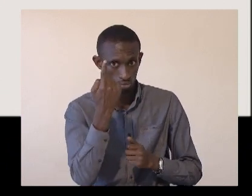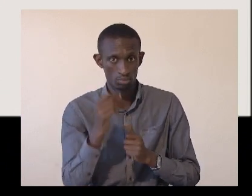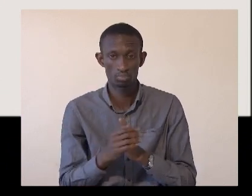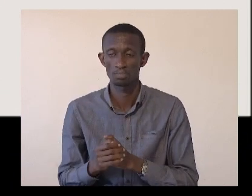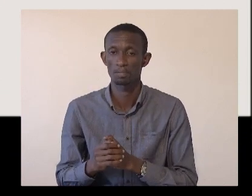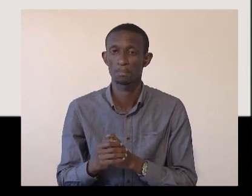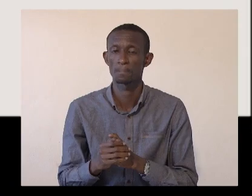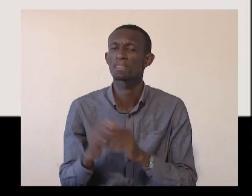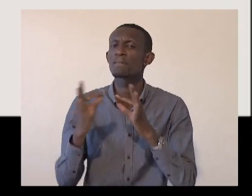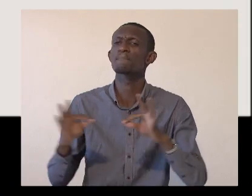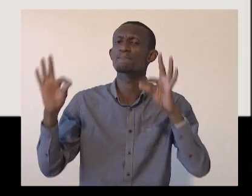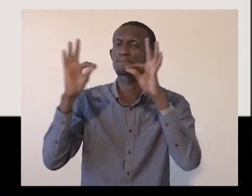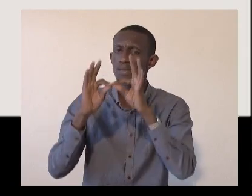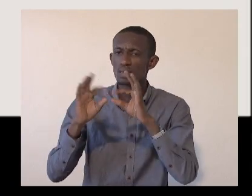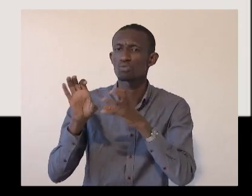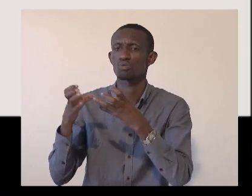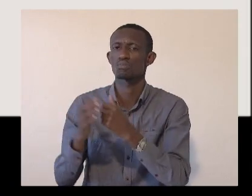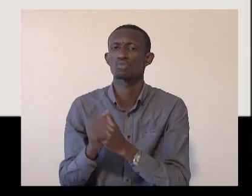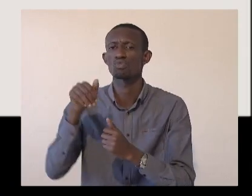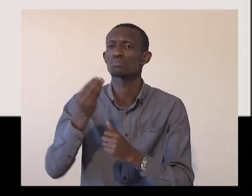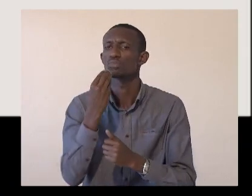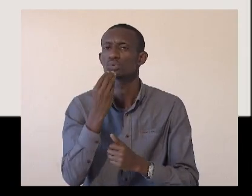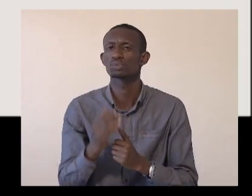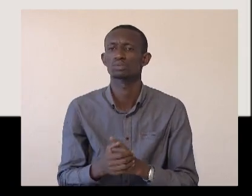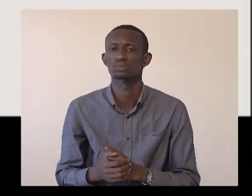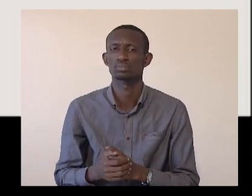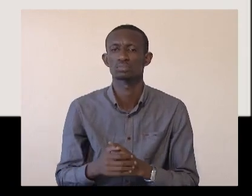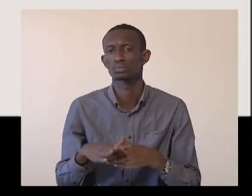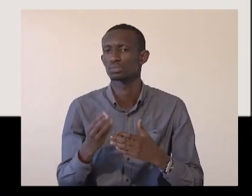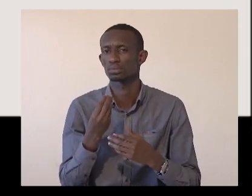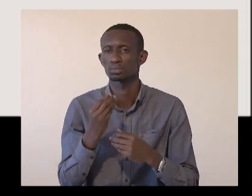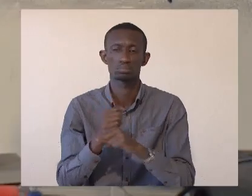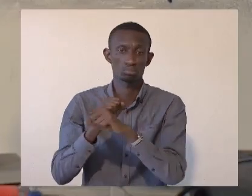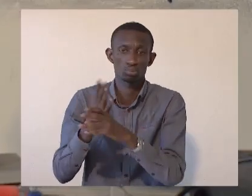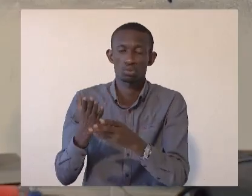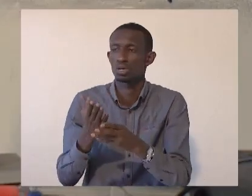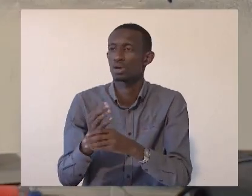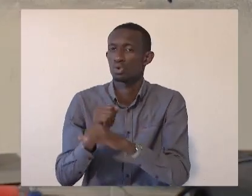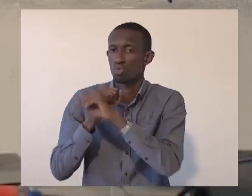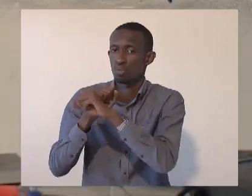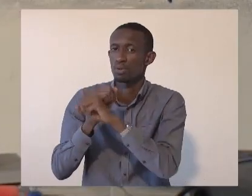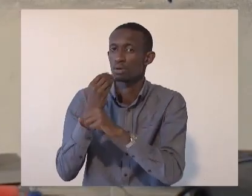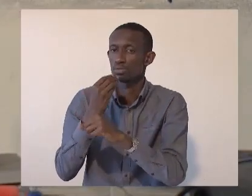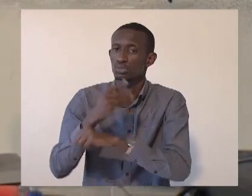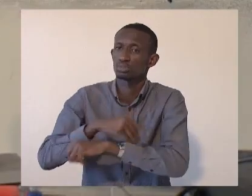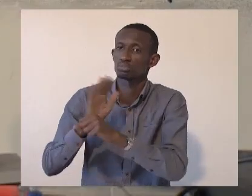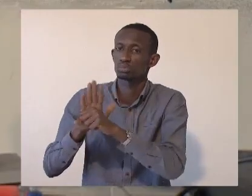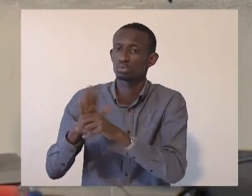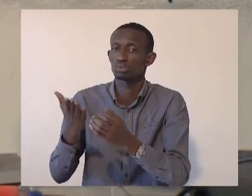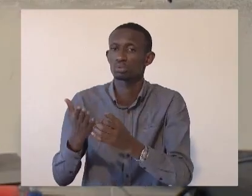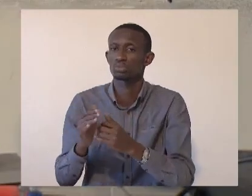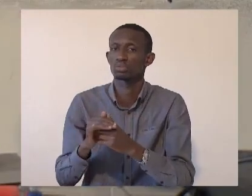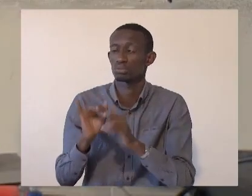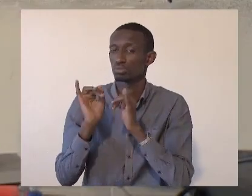the important components of food in food preservation, for example, to induce the